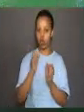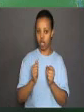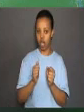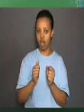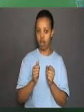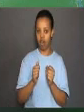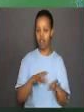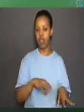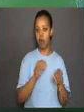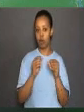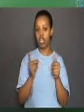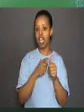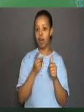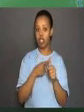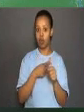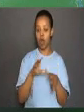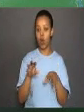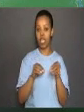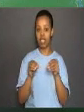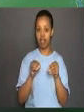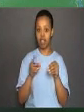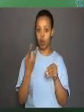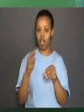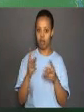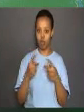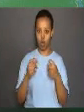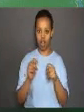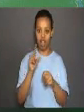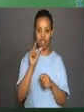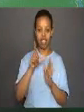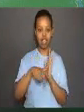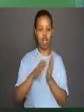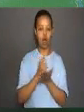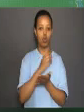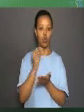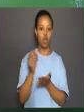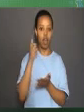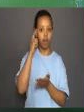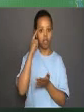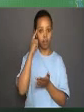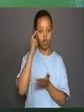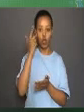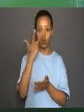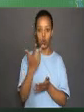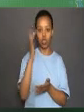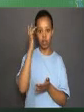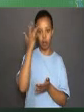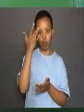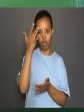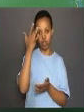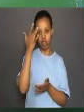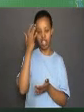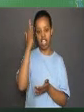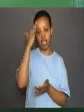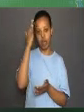Students, for our first activity, take a minute to think about 3 diseases that